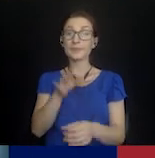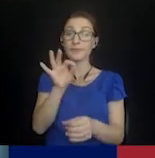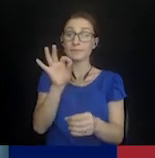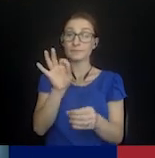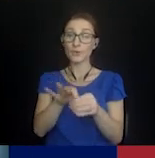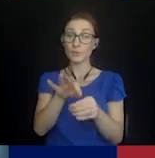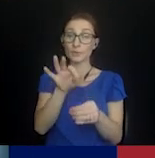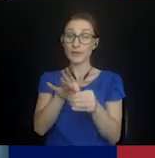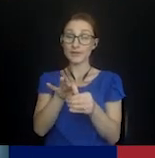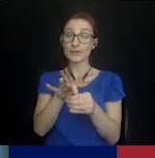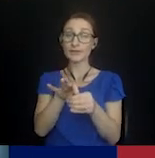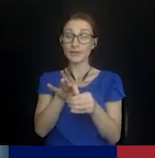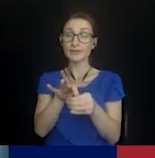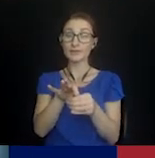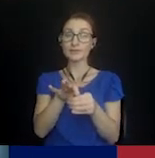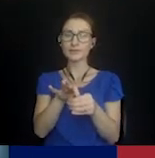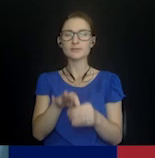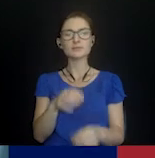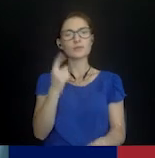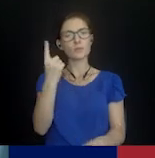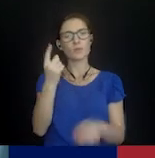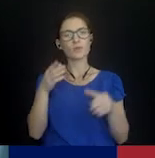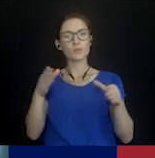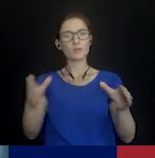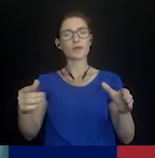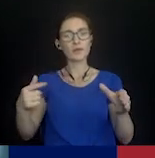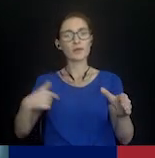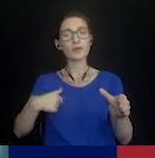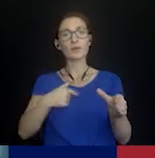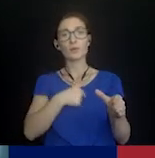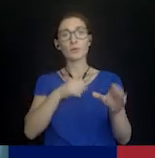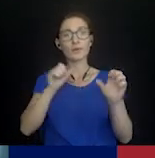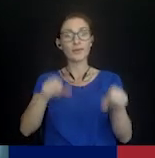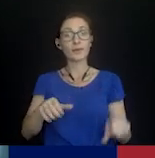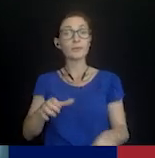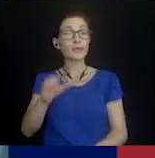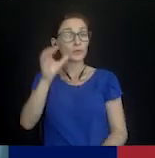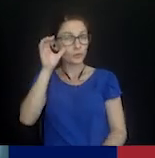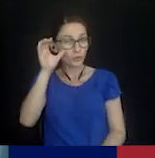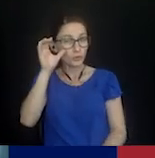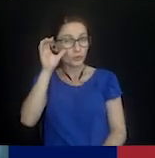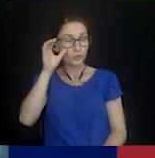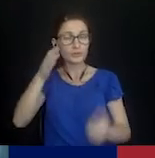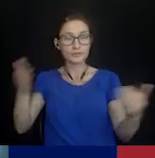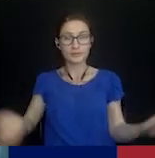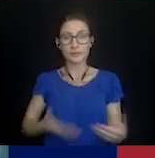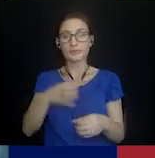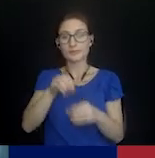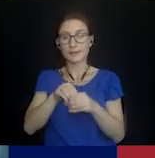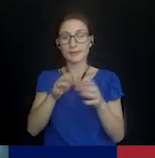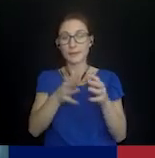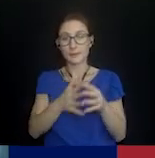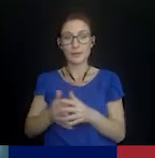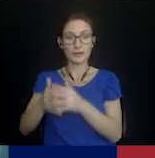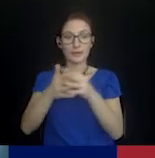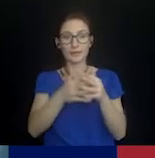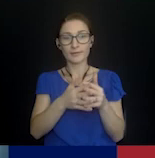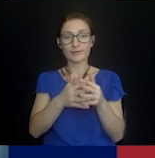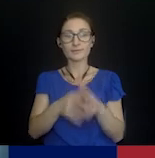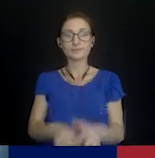is the one way we can be heard in America. We